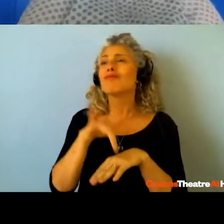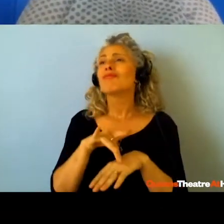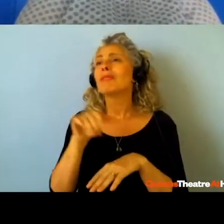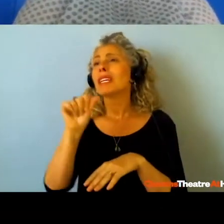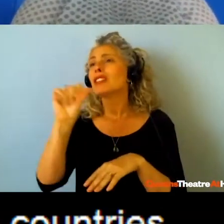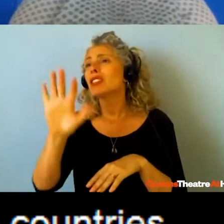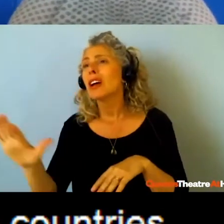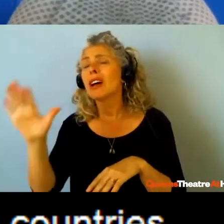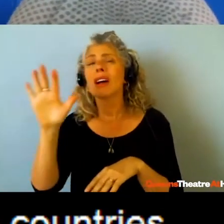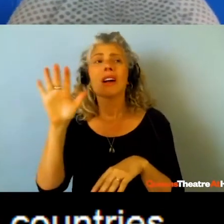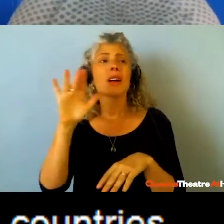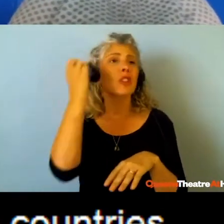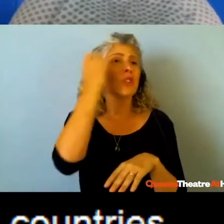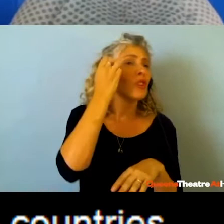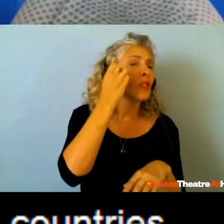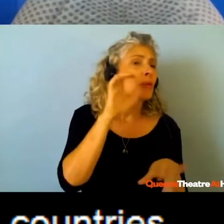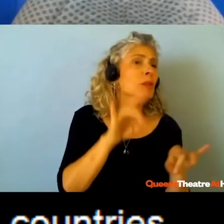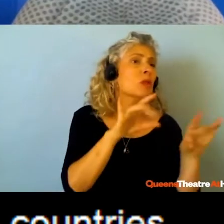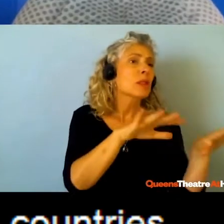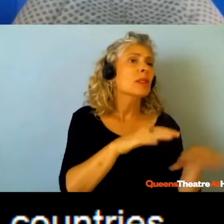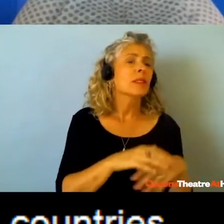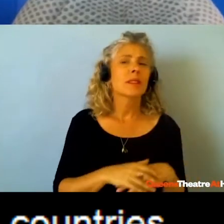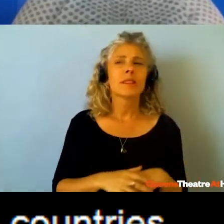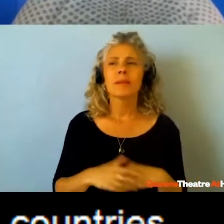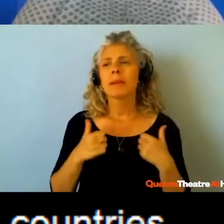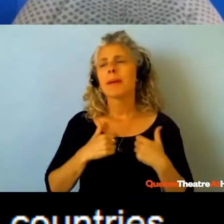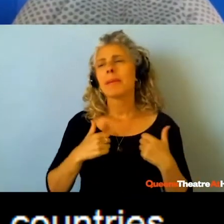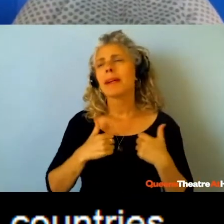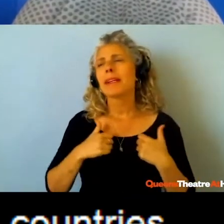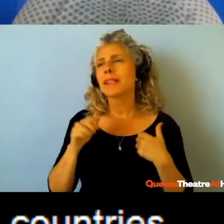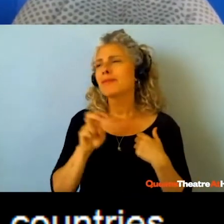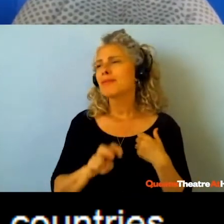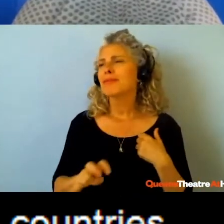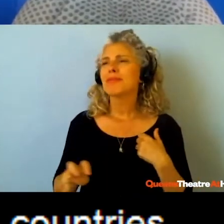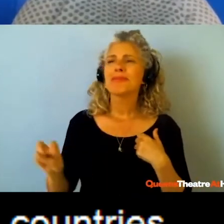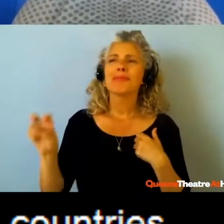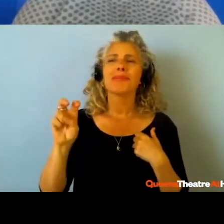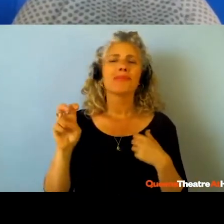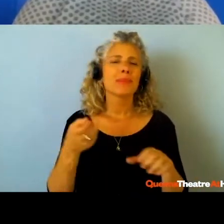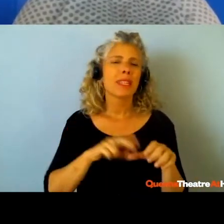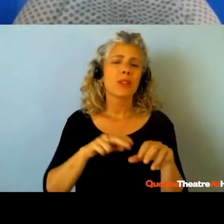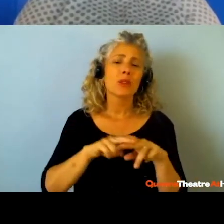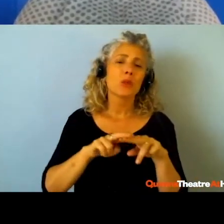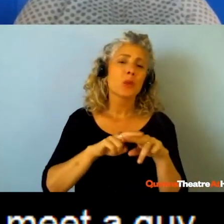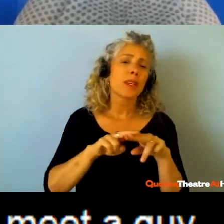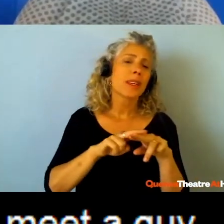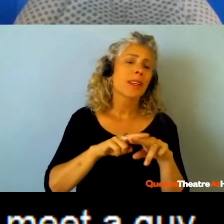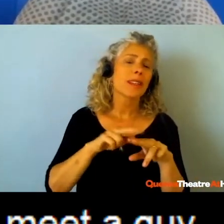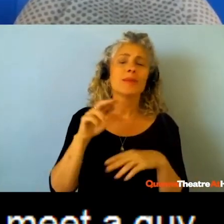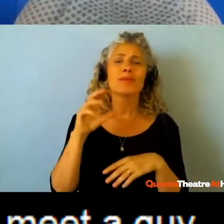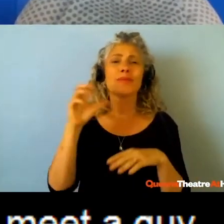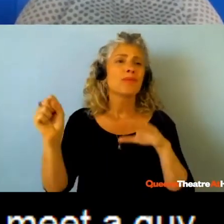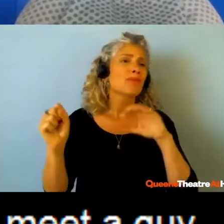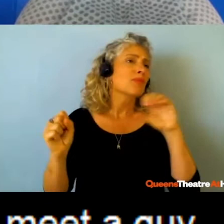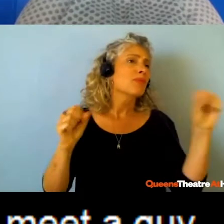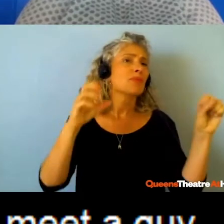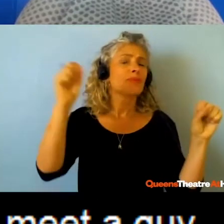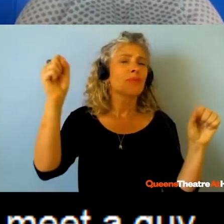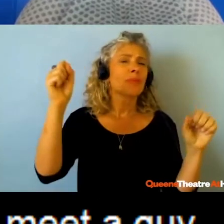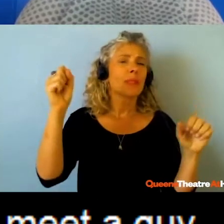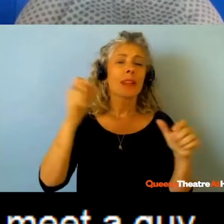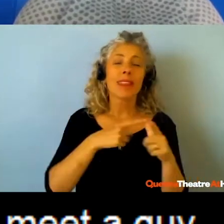Australia. Backpacking through countries. Taking the train everywhere. And then one